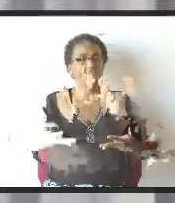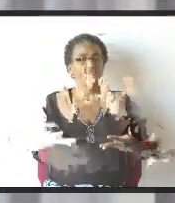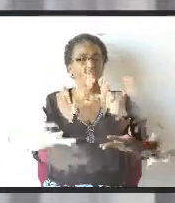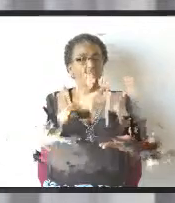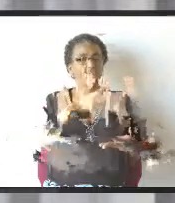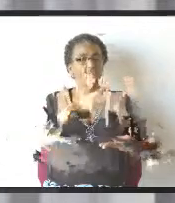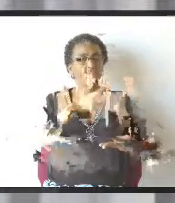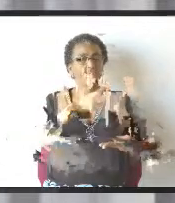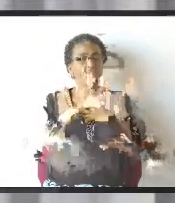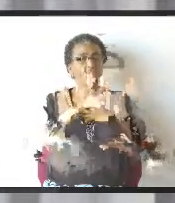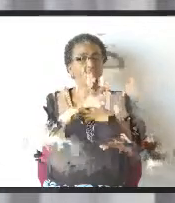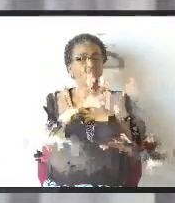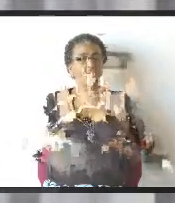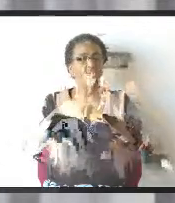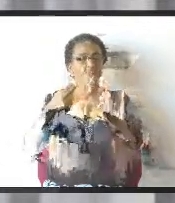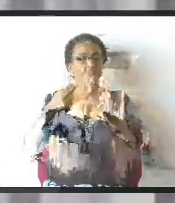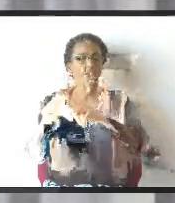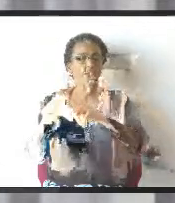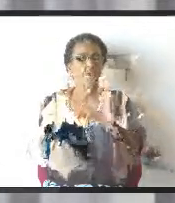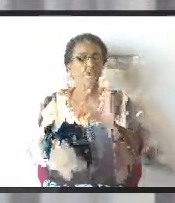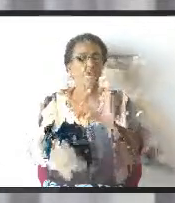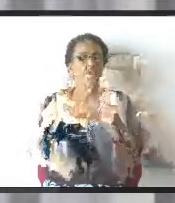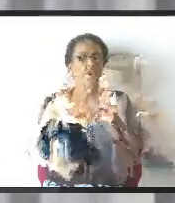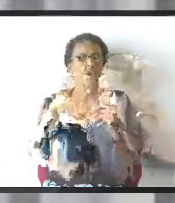theme today is a divine